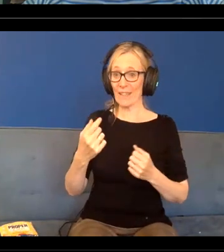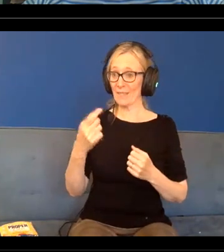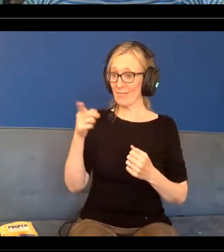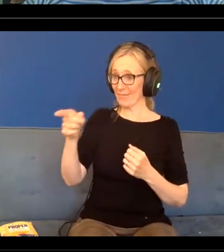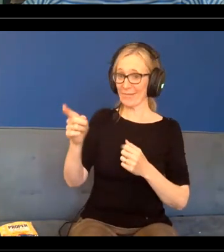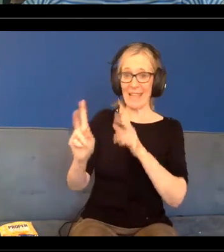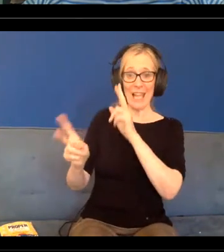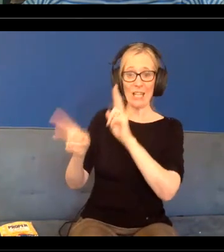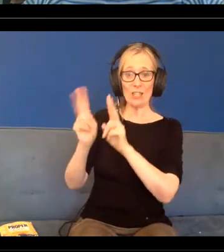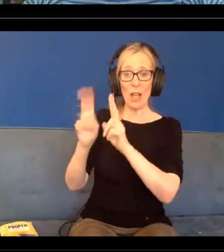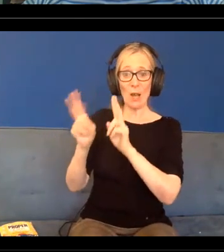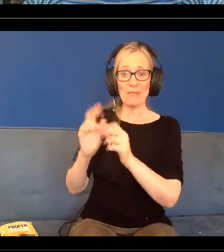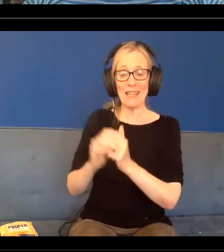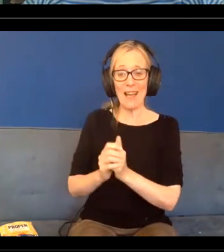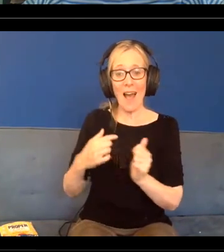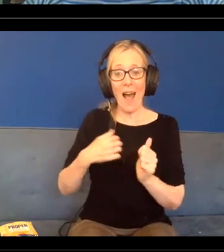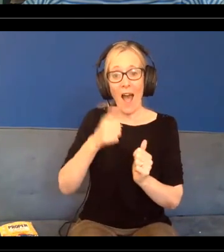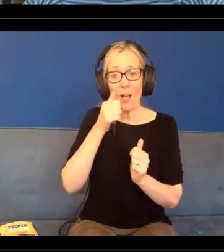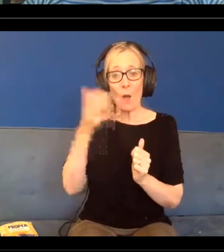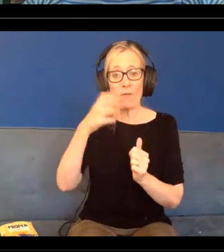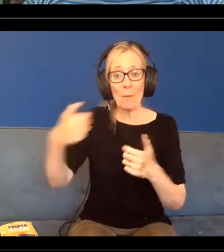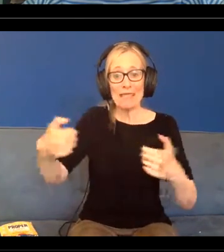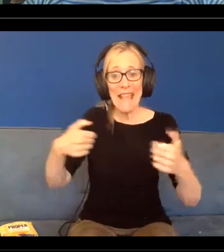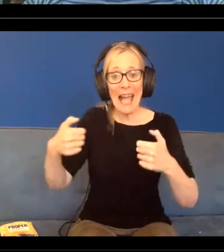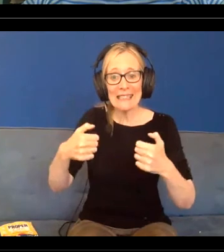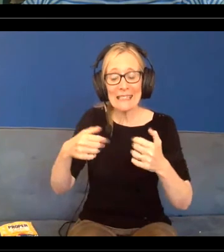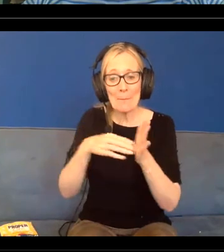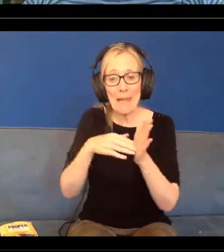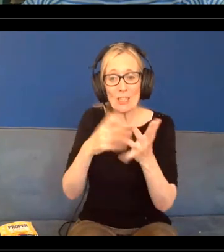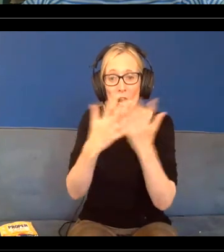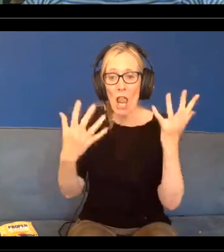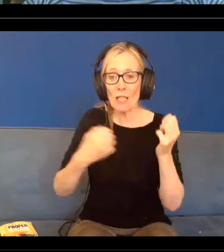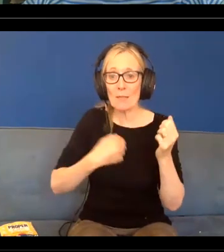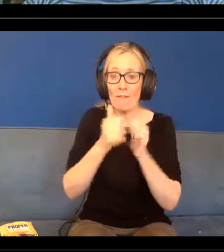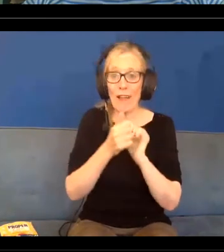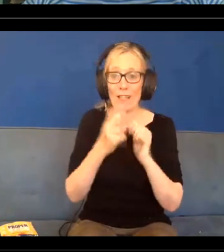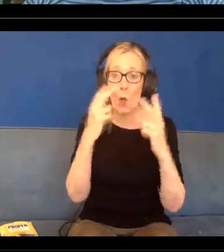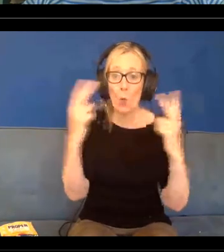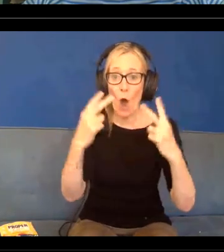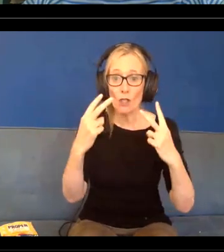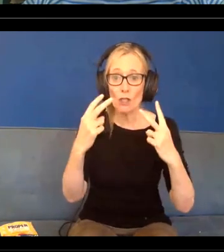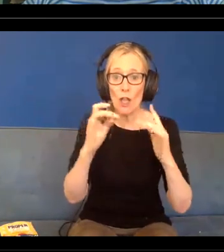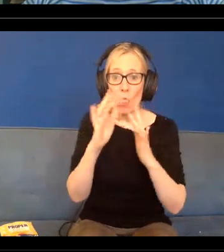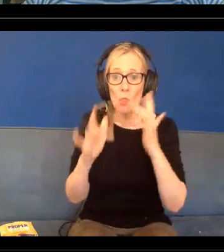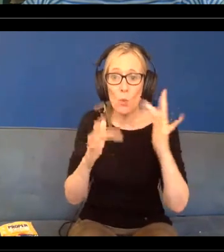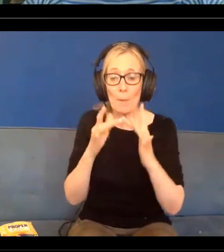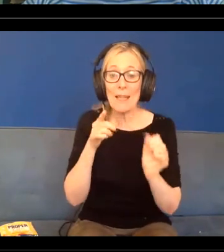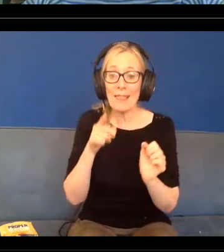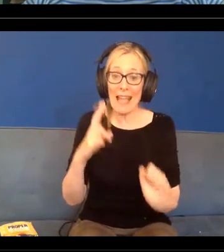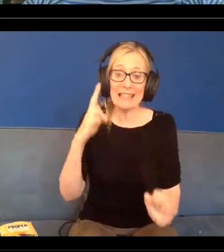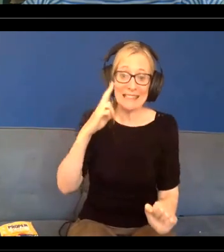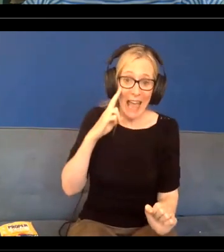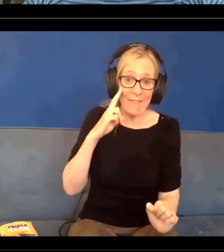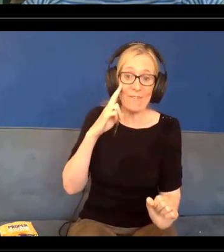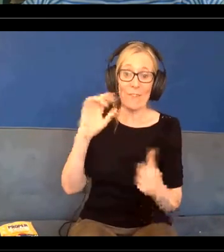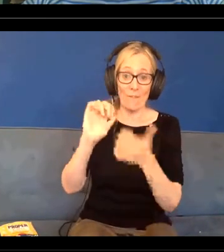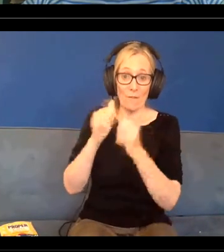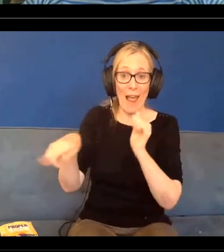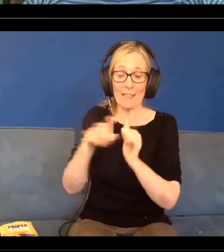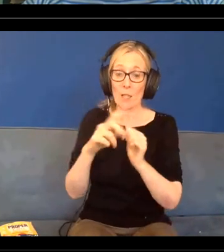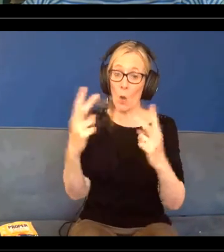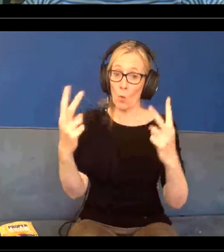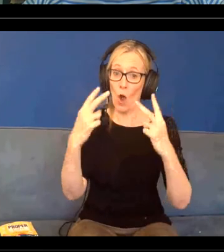from text messages that a lot of my friends are watching the webinar and they are deaf people, deaf friends with the